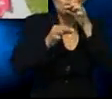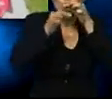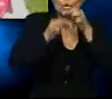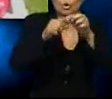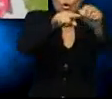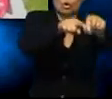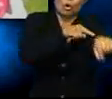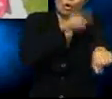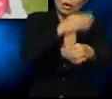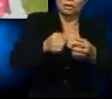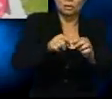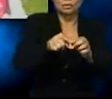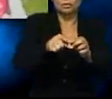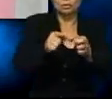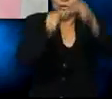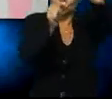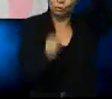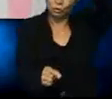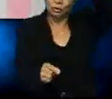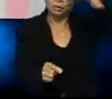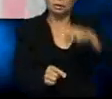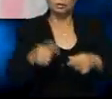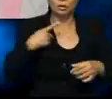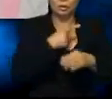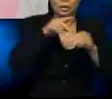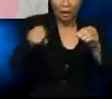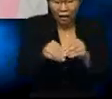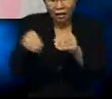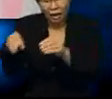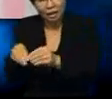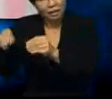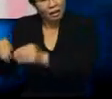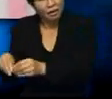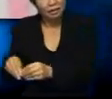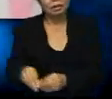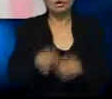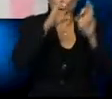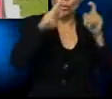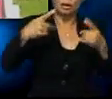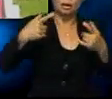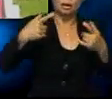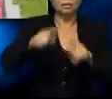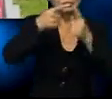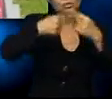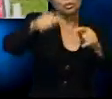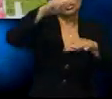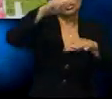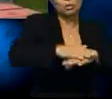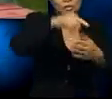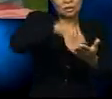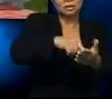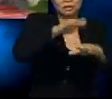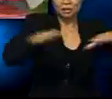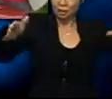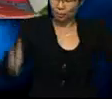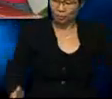this? It's long and straight and may act as a ruler. Hey, that's a great idea. We'll just keep adding it up as we go along. Okay, let's try from